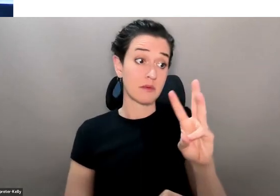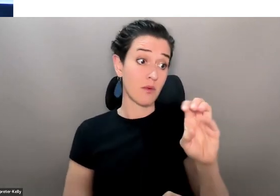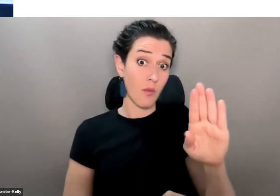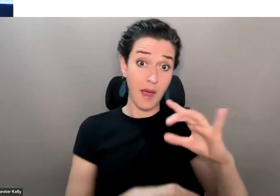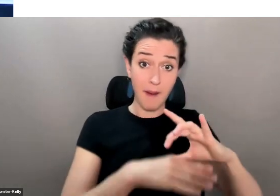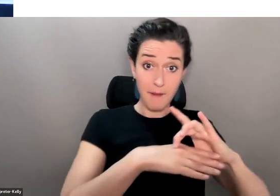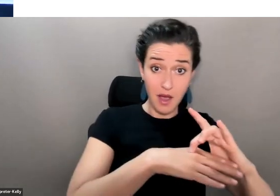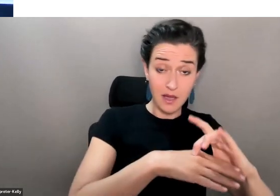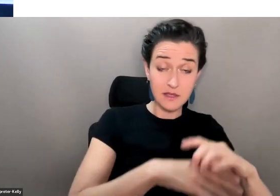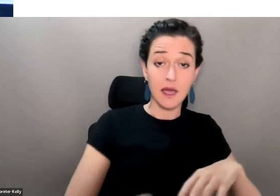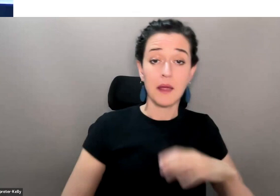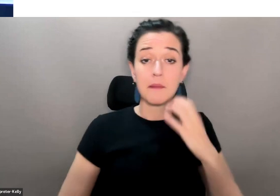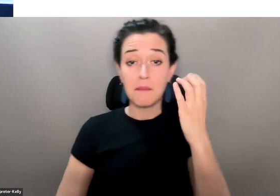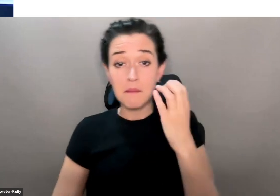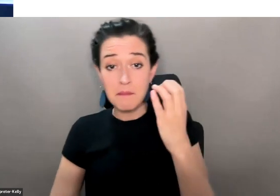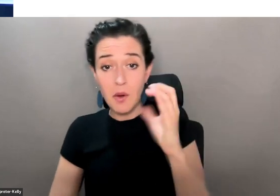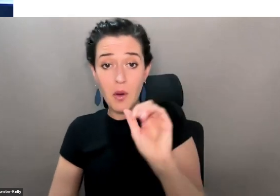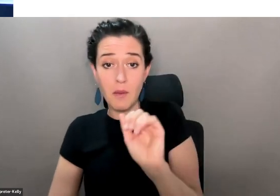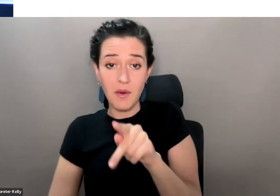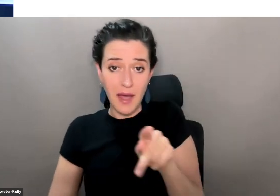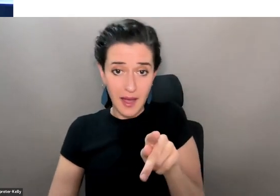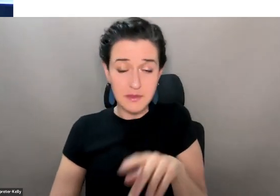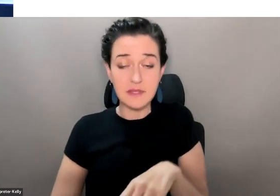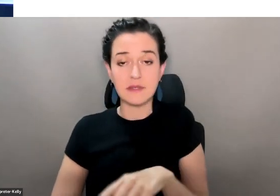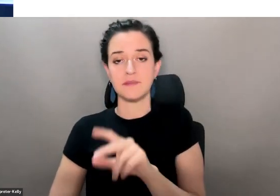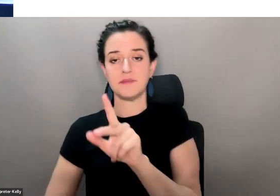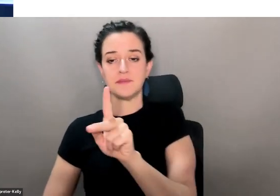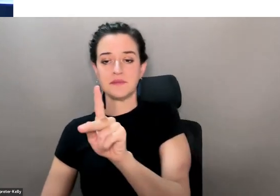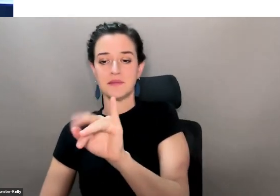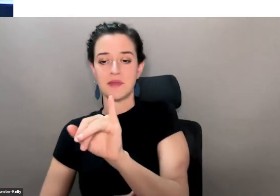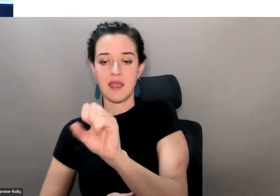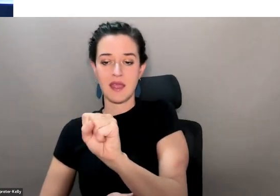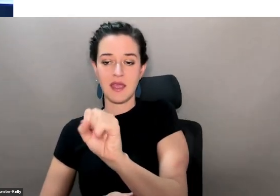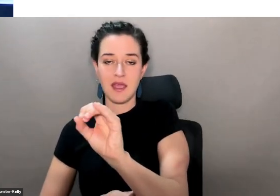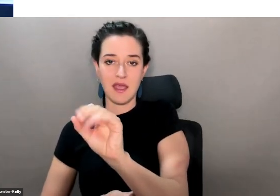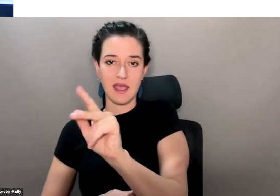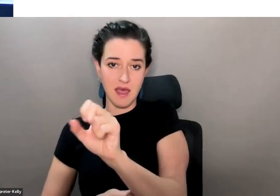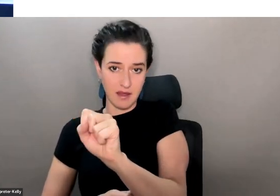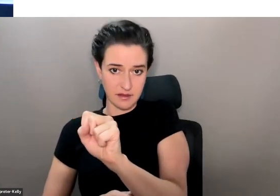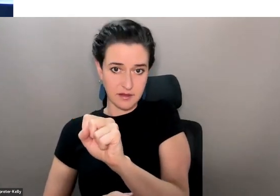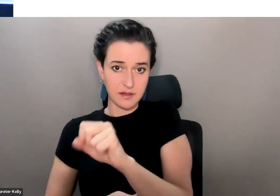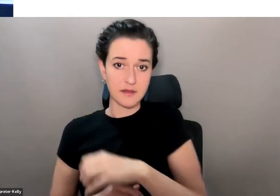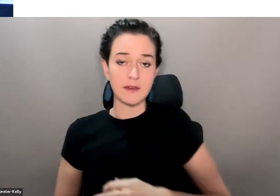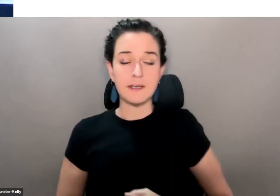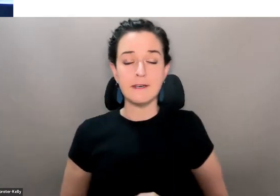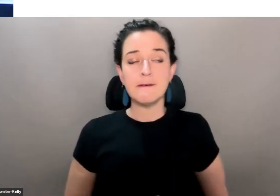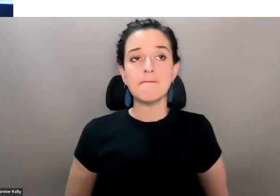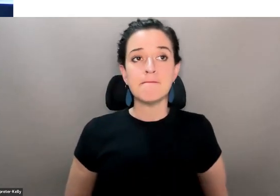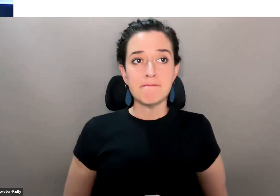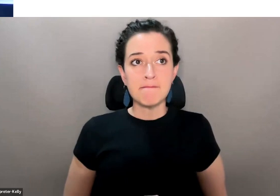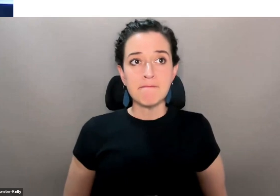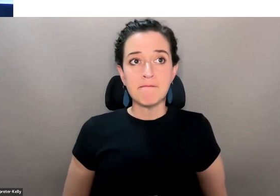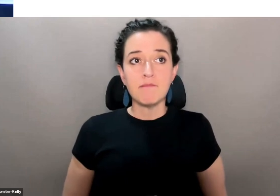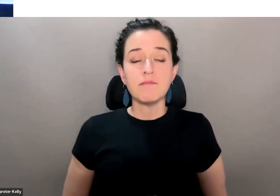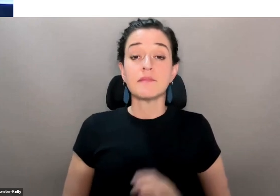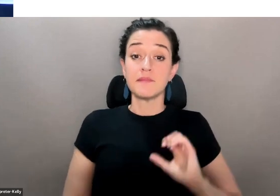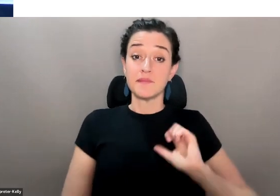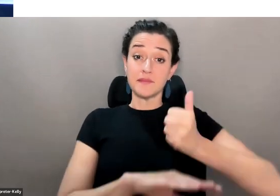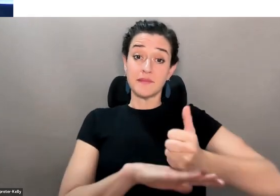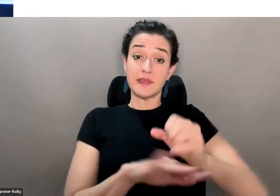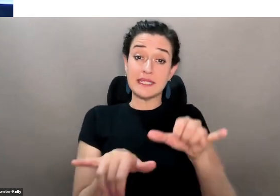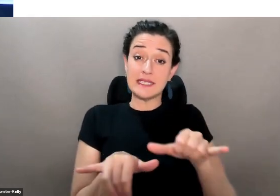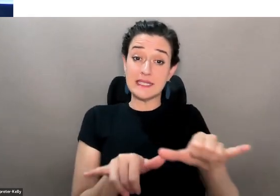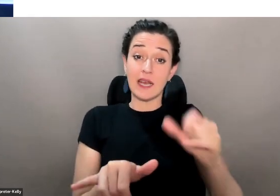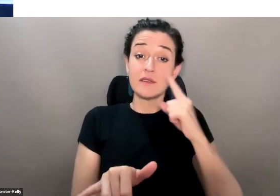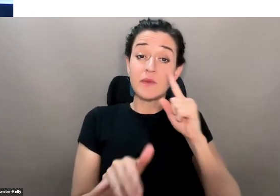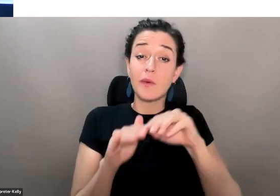mobile apps, and kiosks. The new rule also establishes standards for accessible medical equipment,